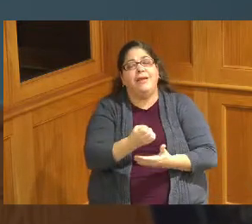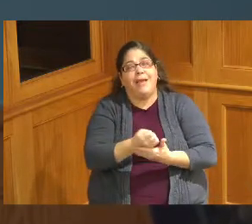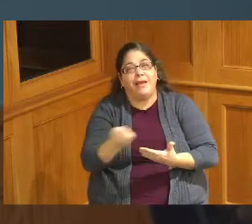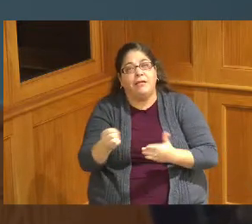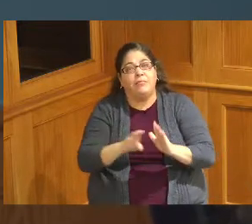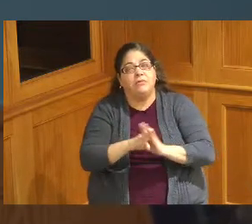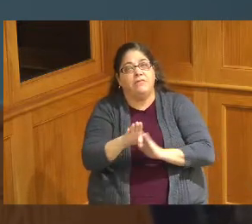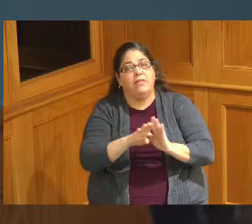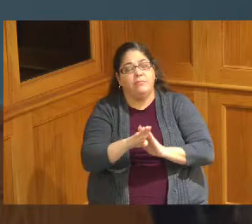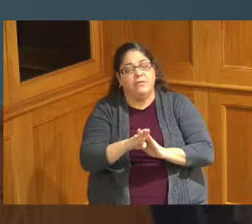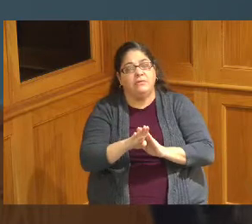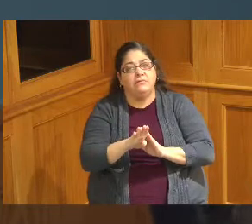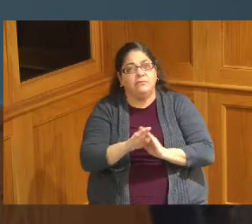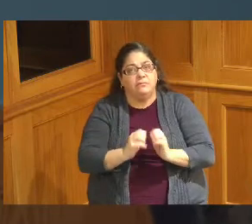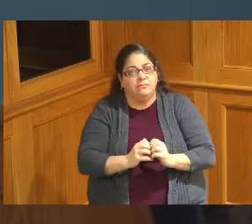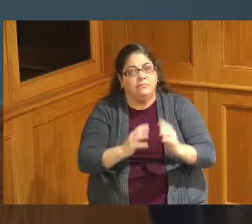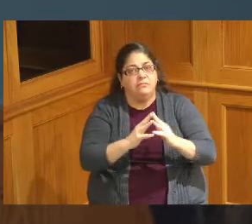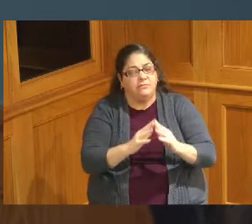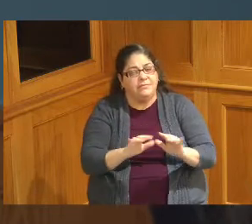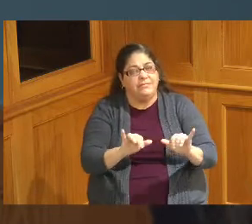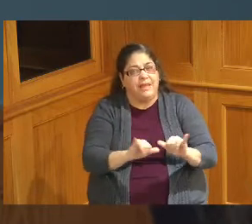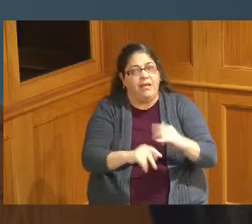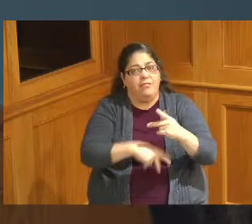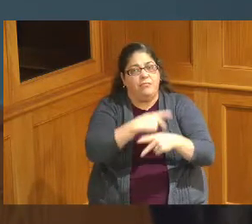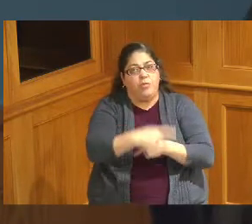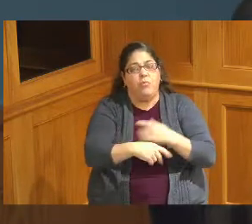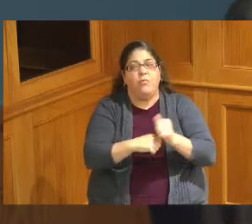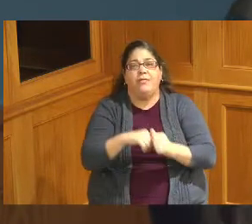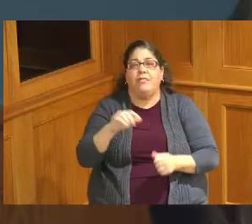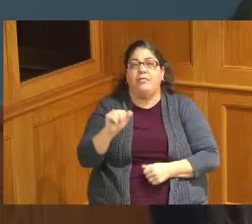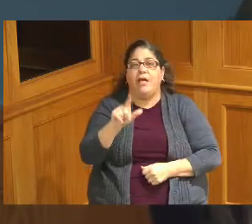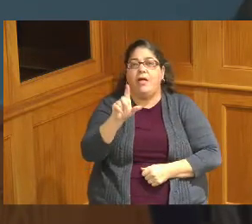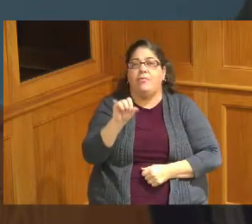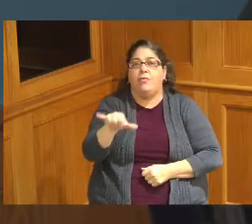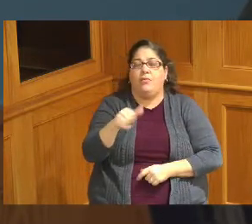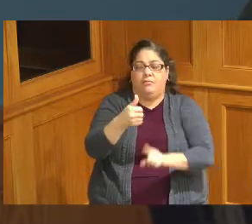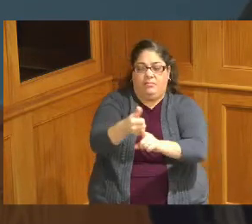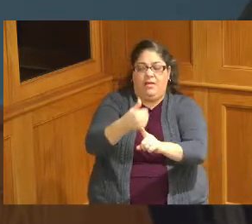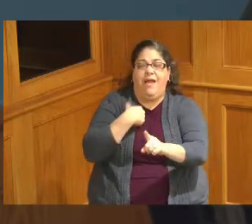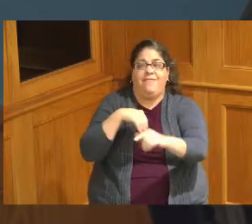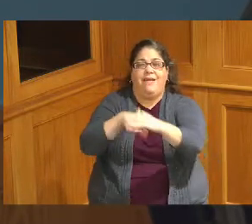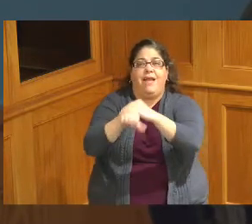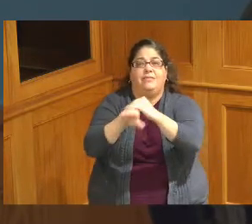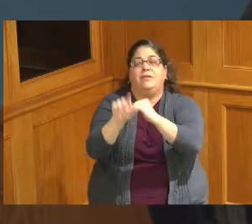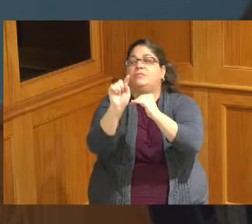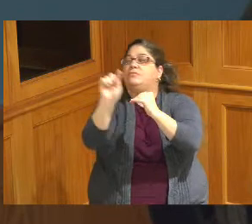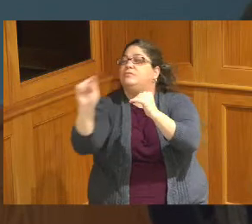development with Alloy that has access to